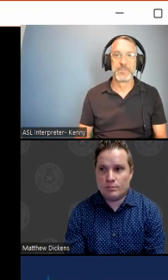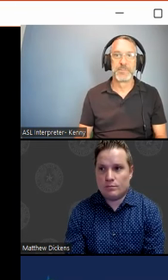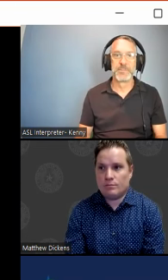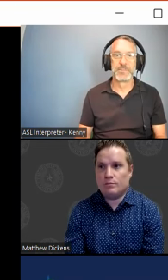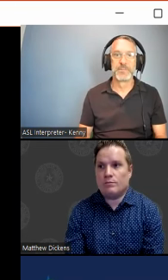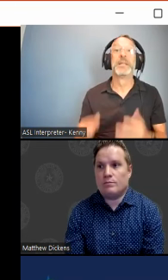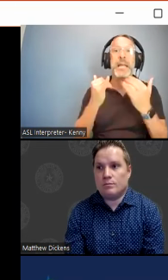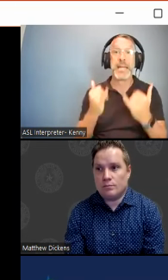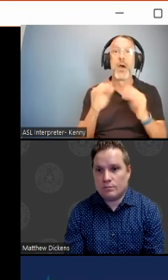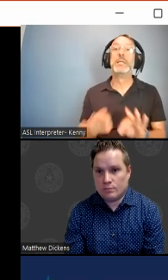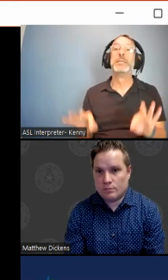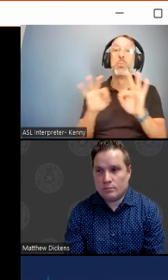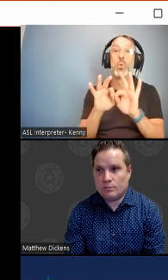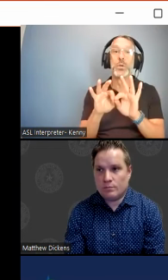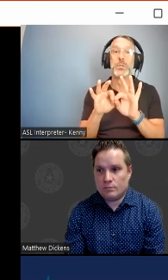Now it's important